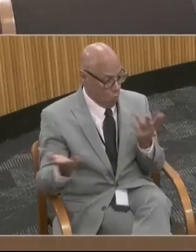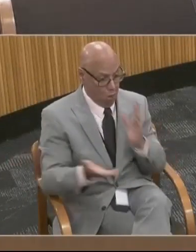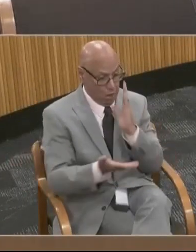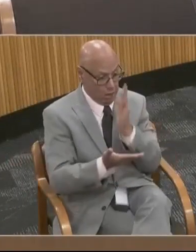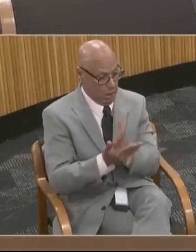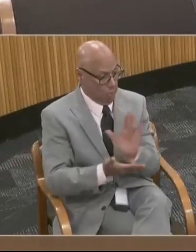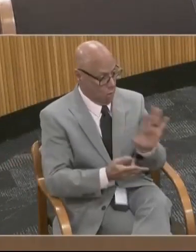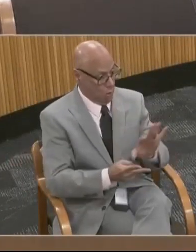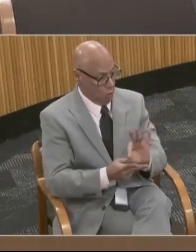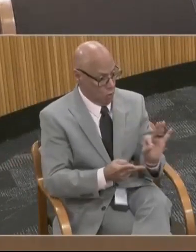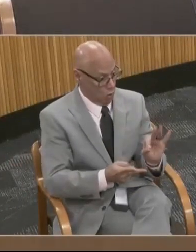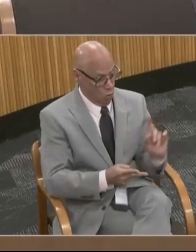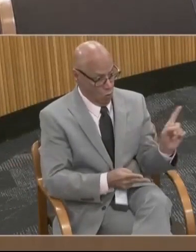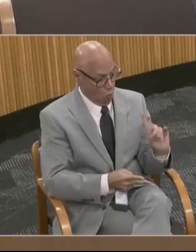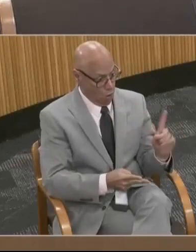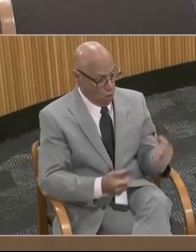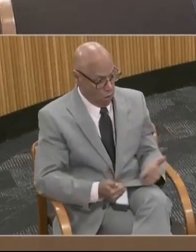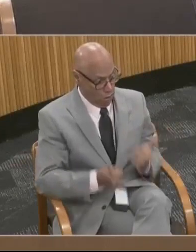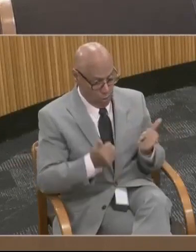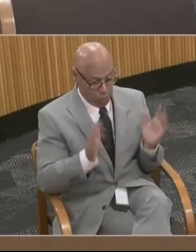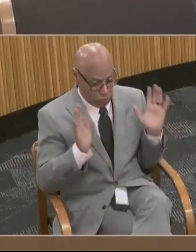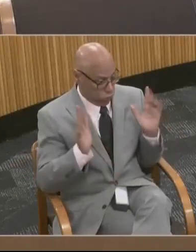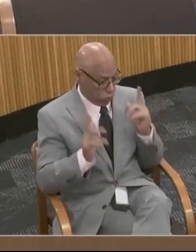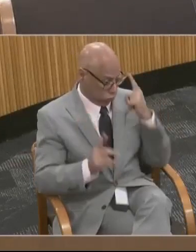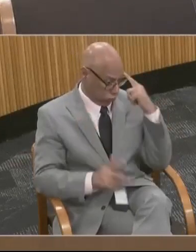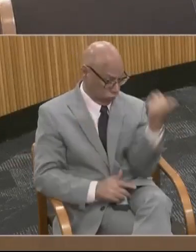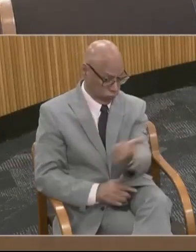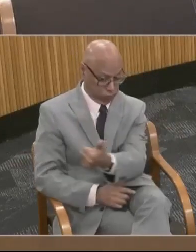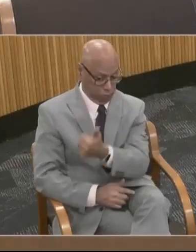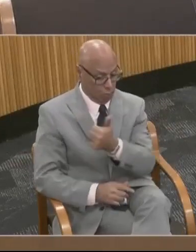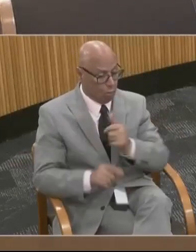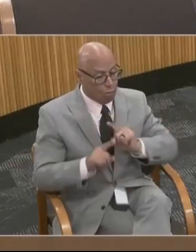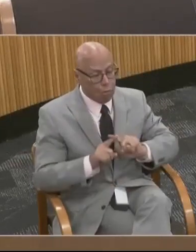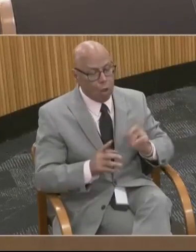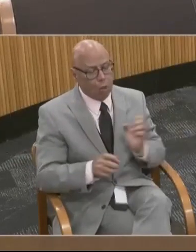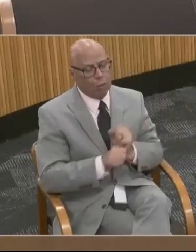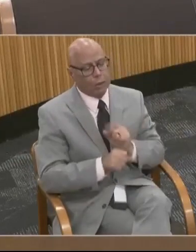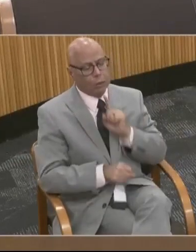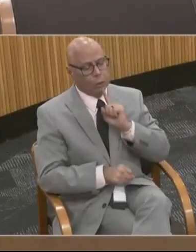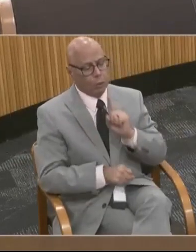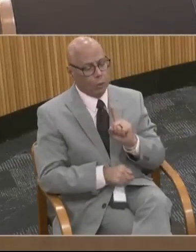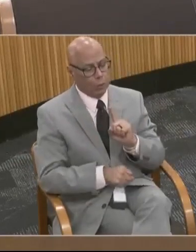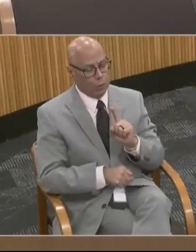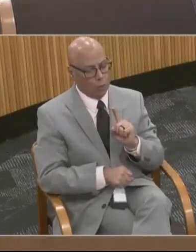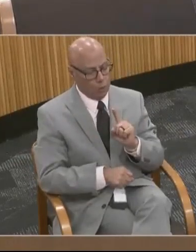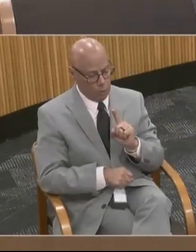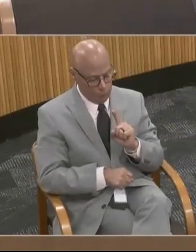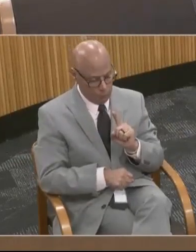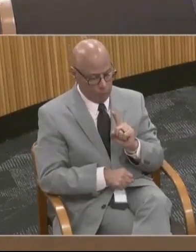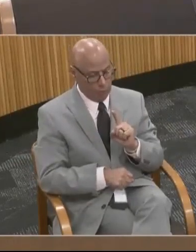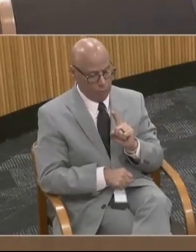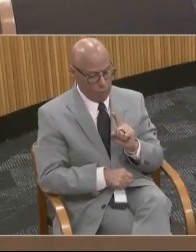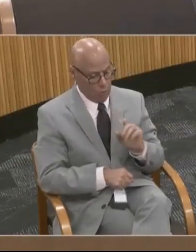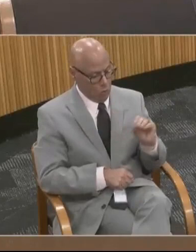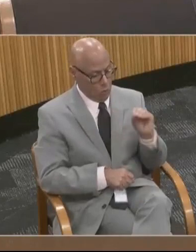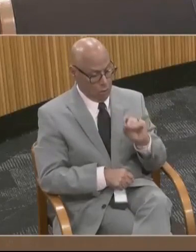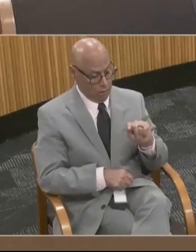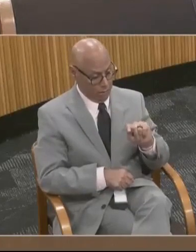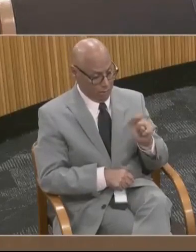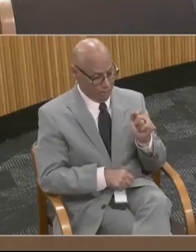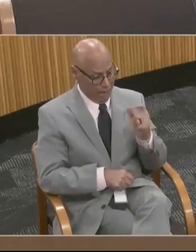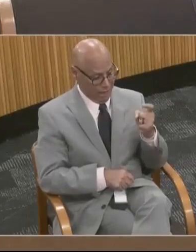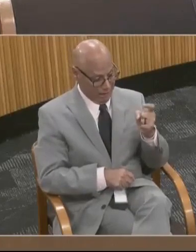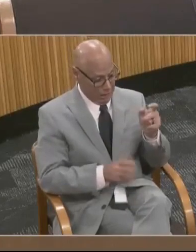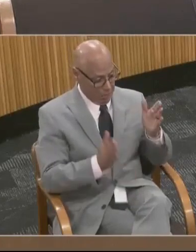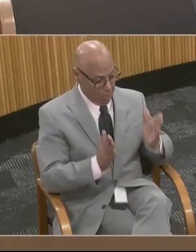anybody's choice of where they want to live, but I do want to make sure that Oregon taxpayers aren't on the